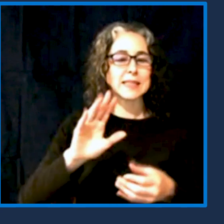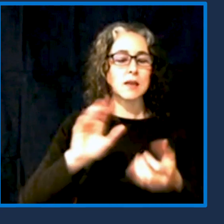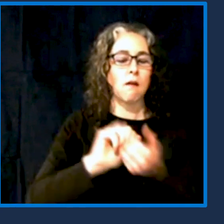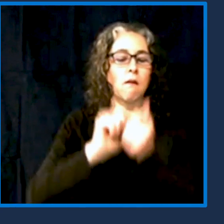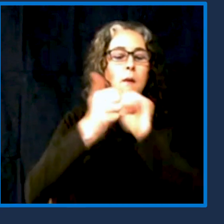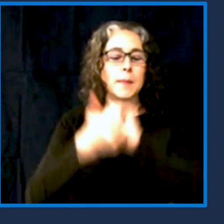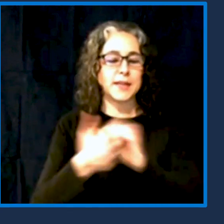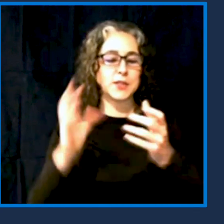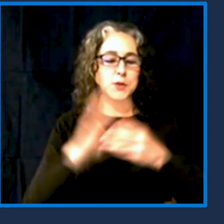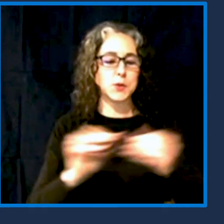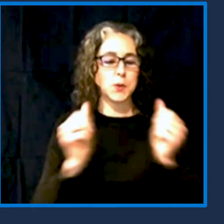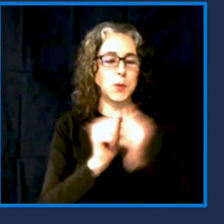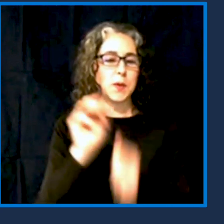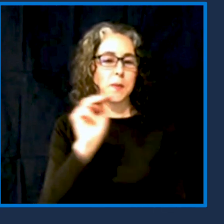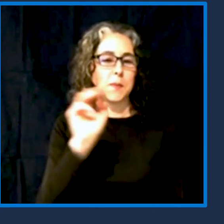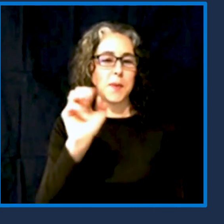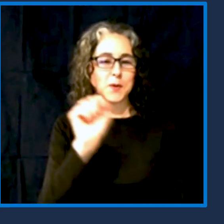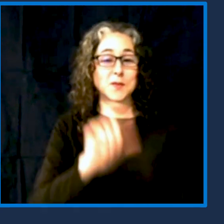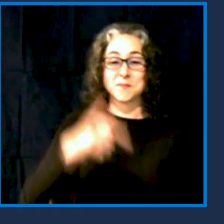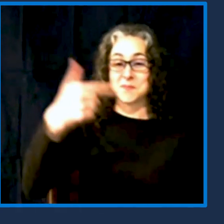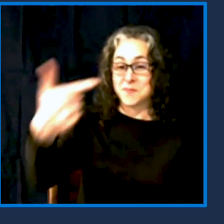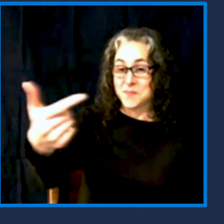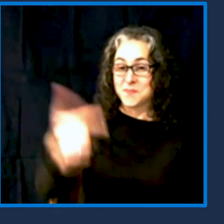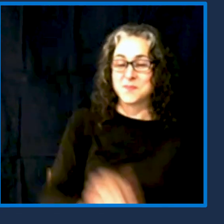Rishabh, over to you.